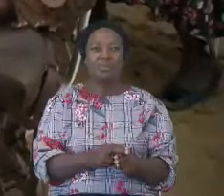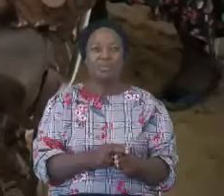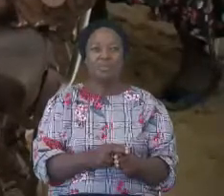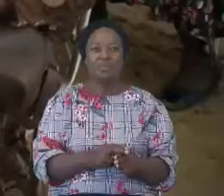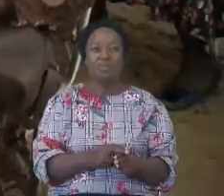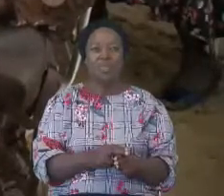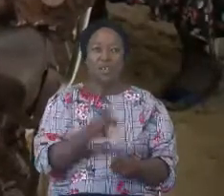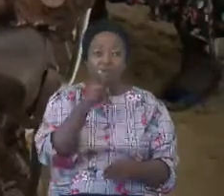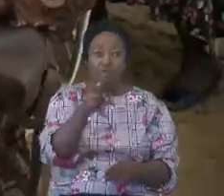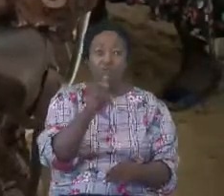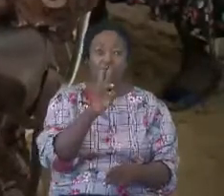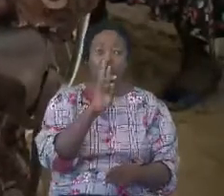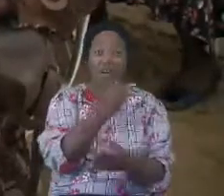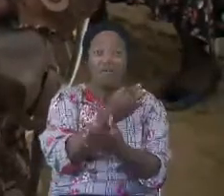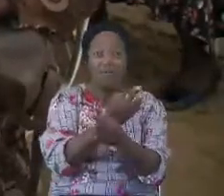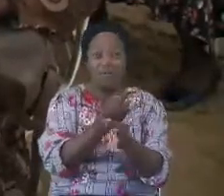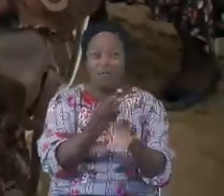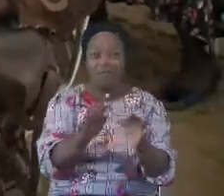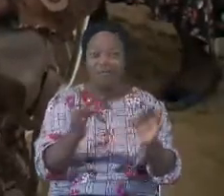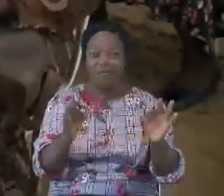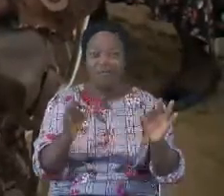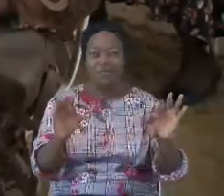Jesus' name.